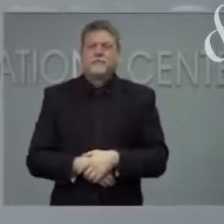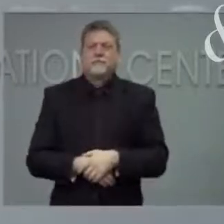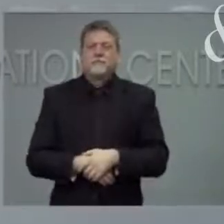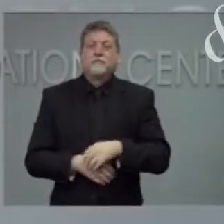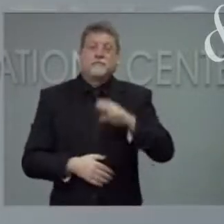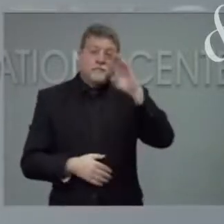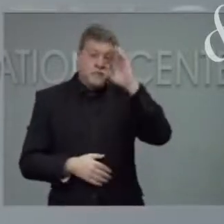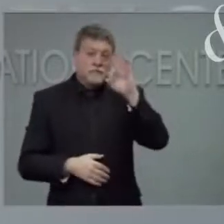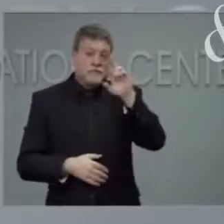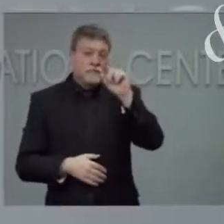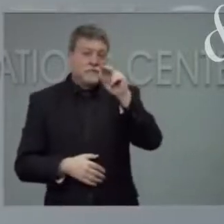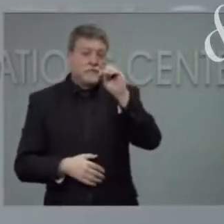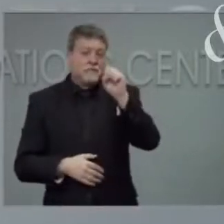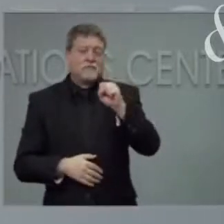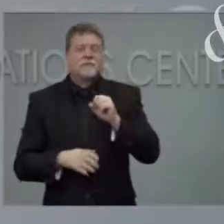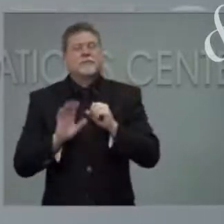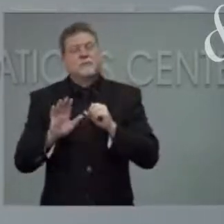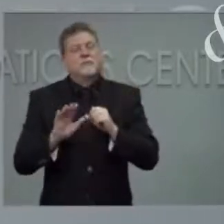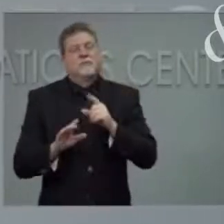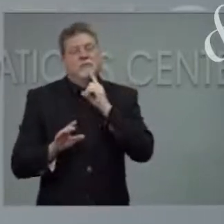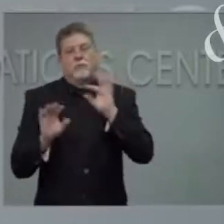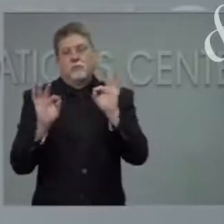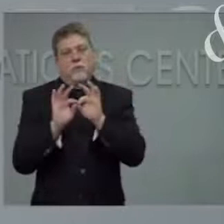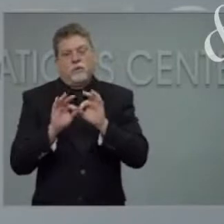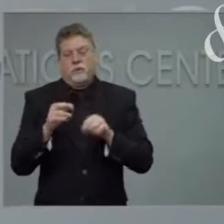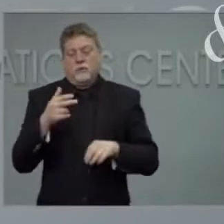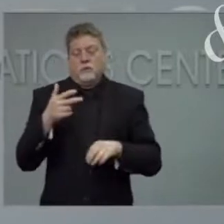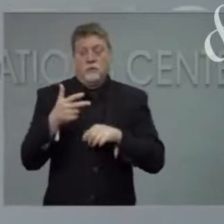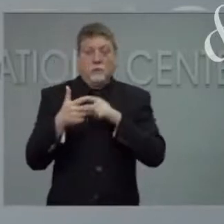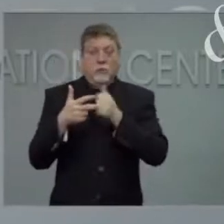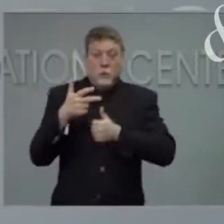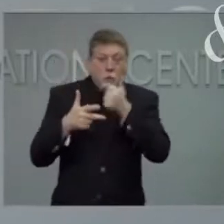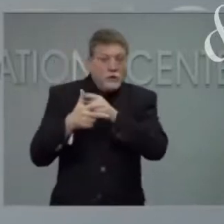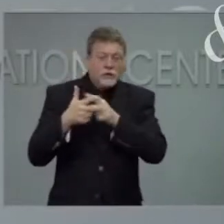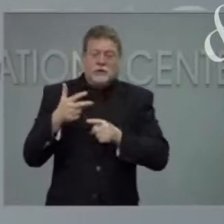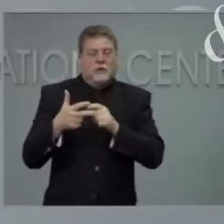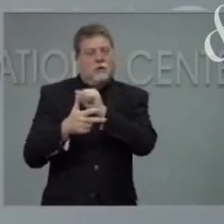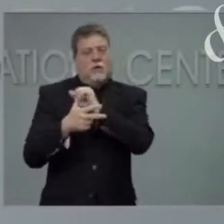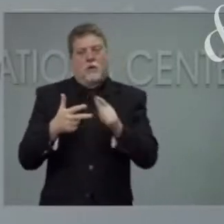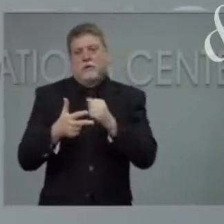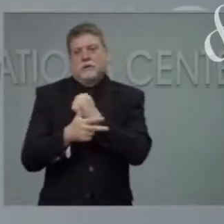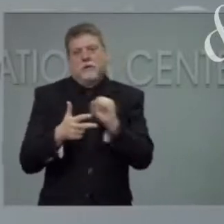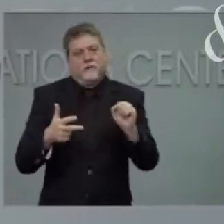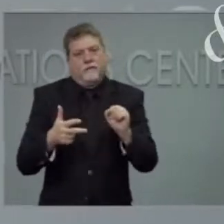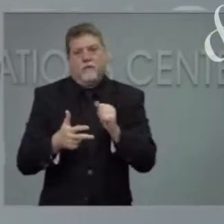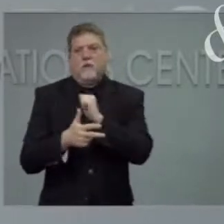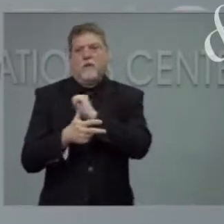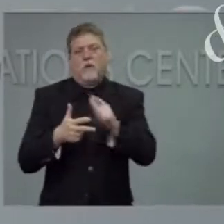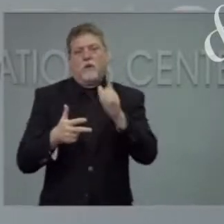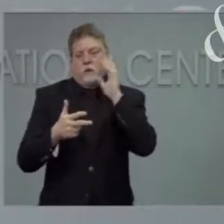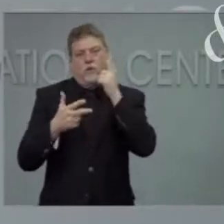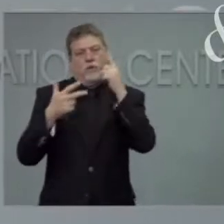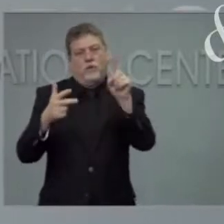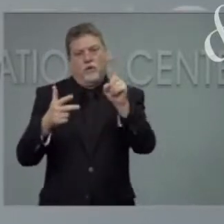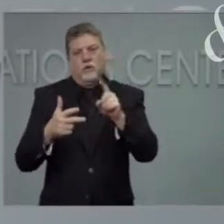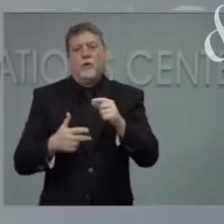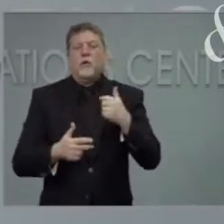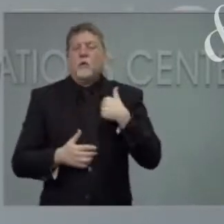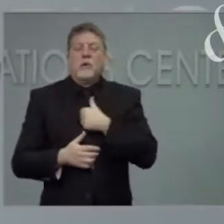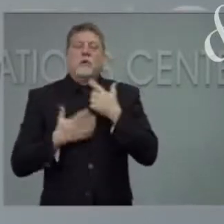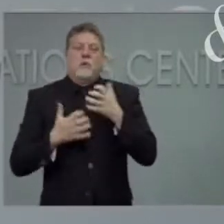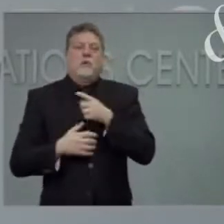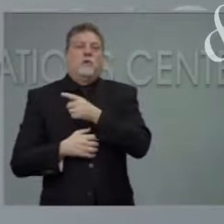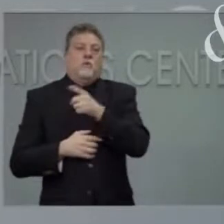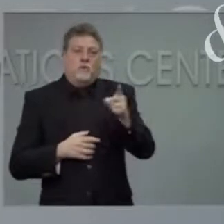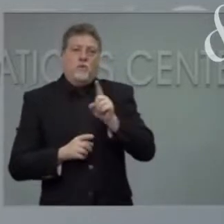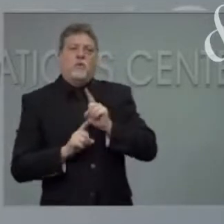Hi, Francis. I think the important thing for folks to know is we have 3 vaccines that are safe and effective, and we want folks to get vaccinated as